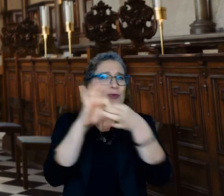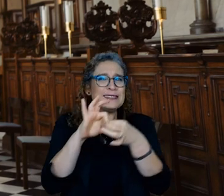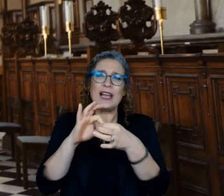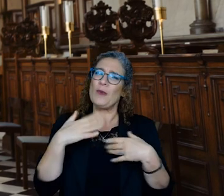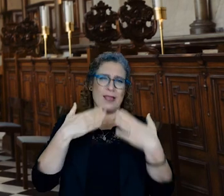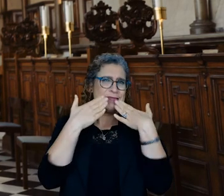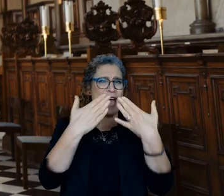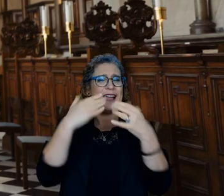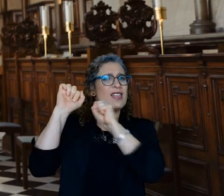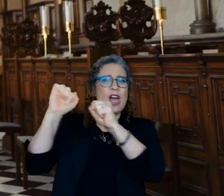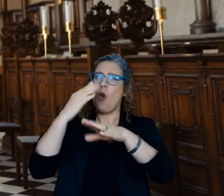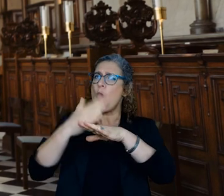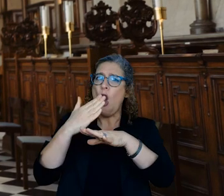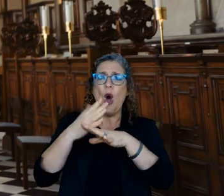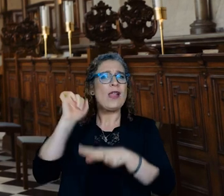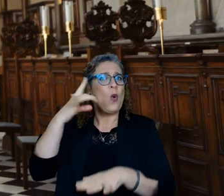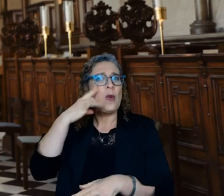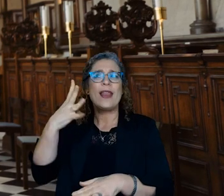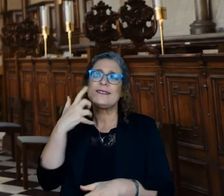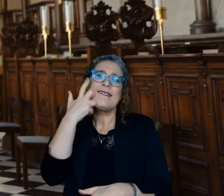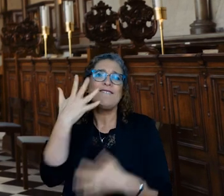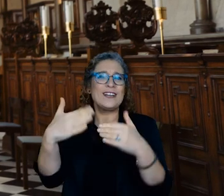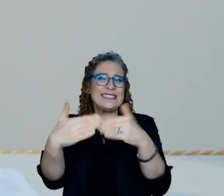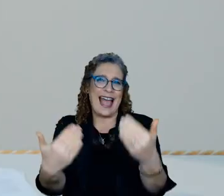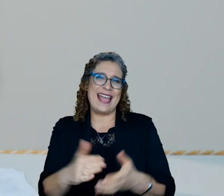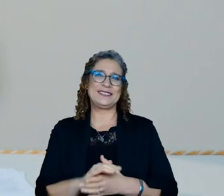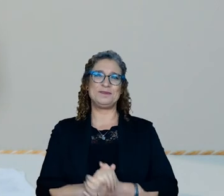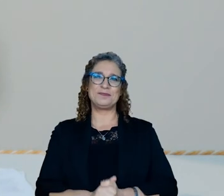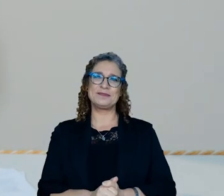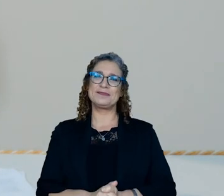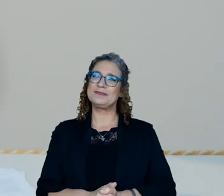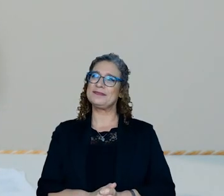their work and witness every day.